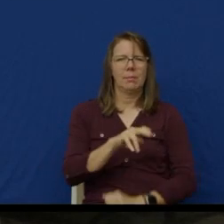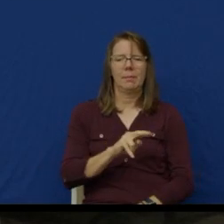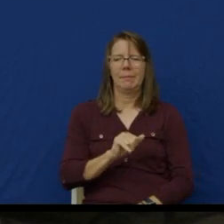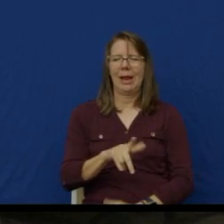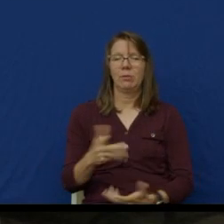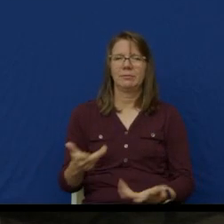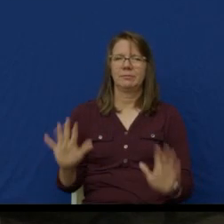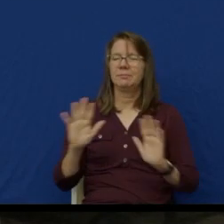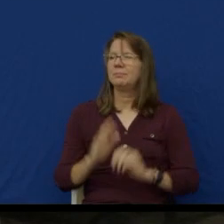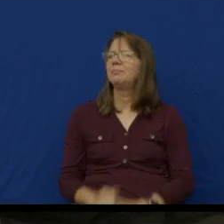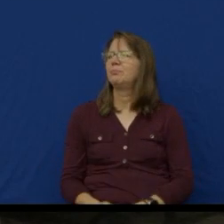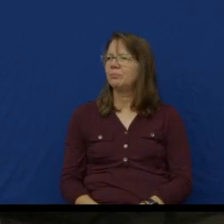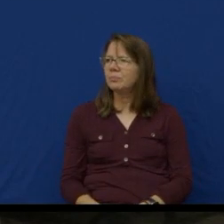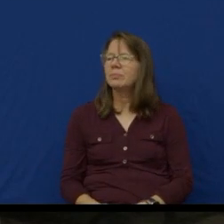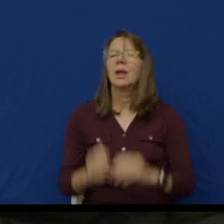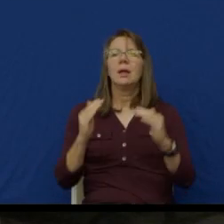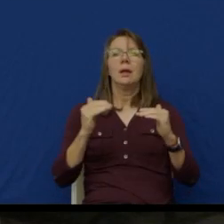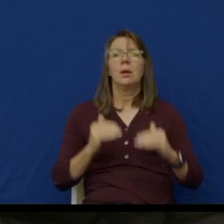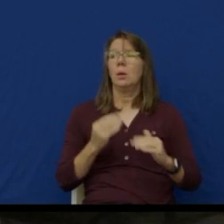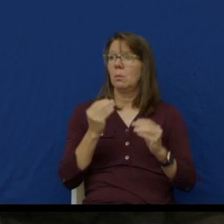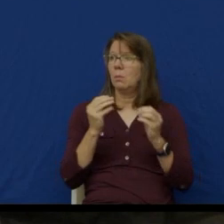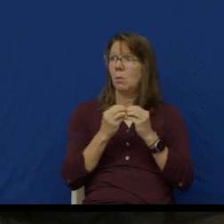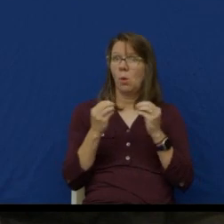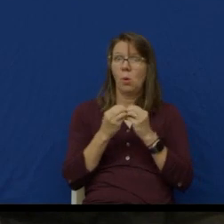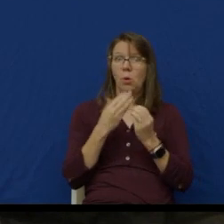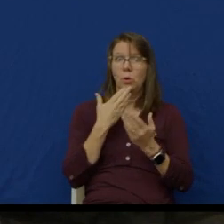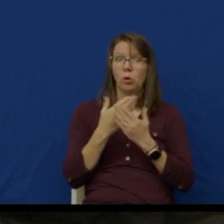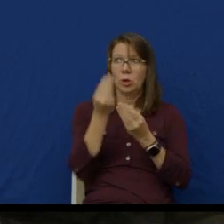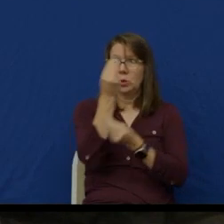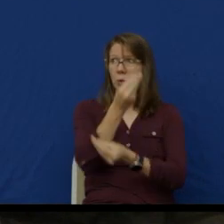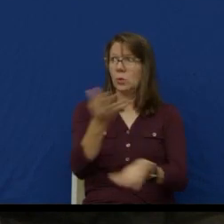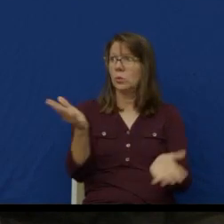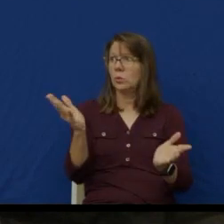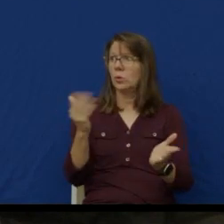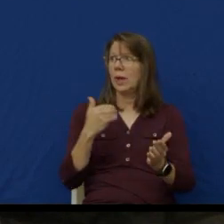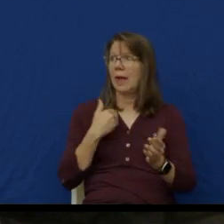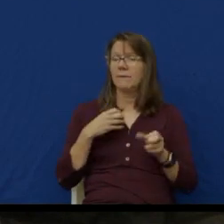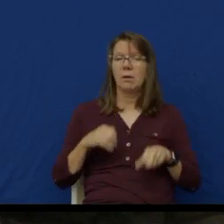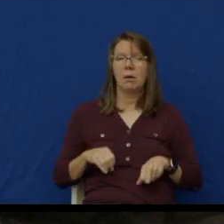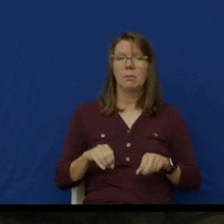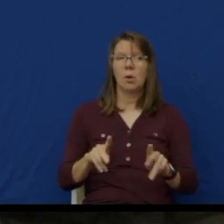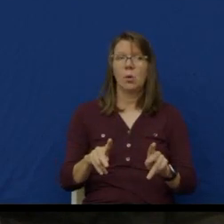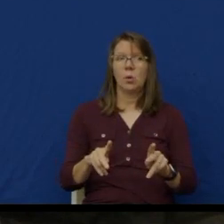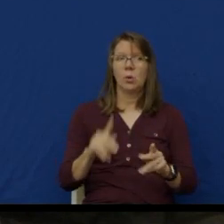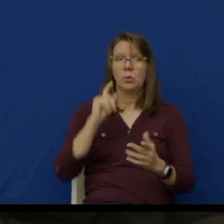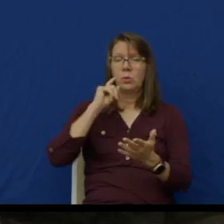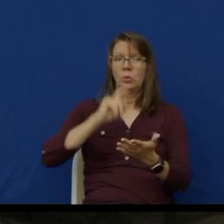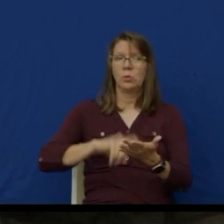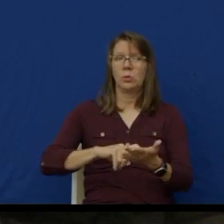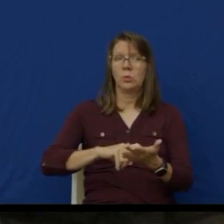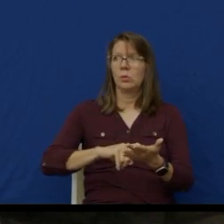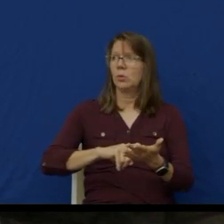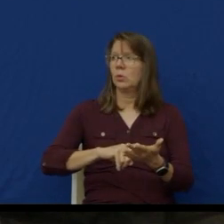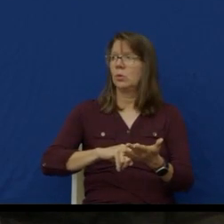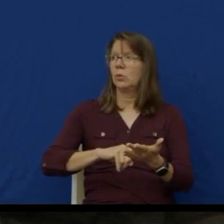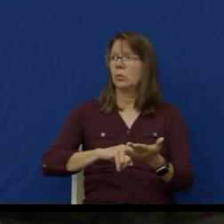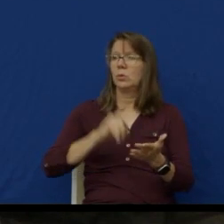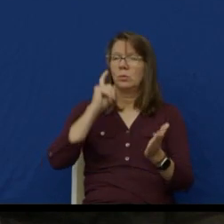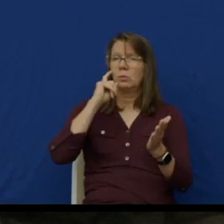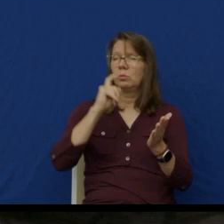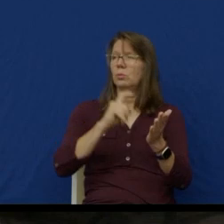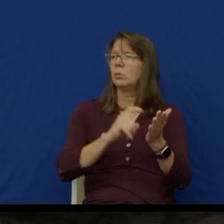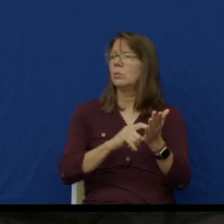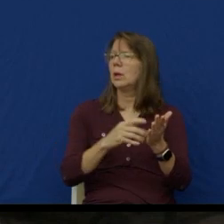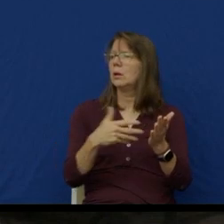Now, some more good news, right? We have the opportunity to recognize the